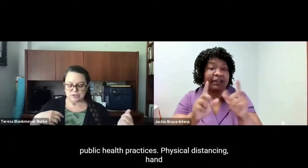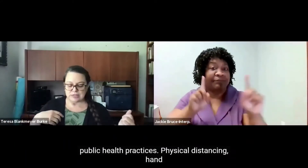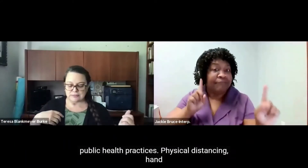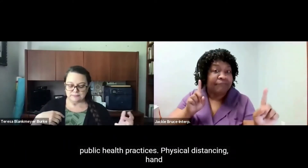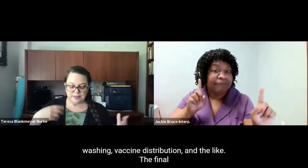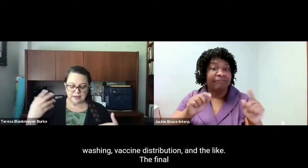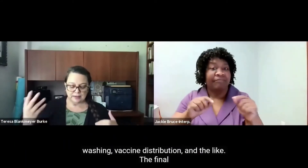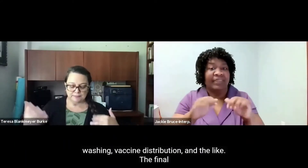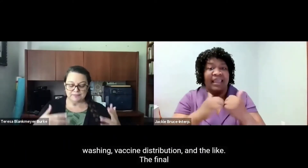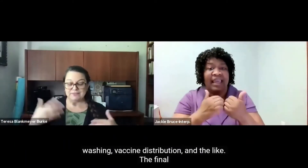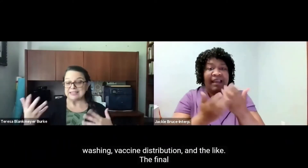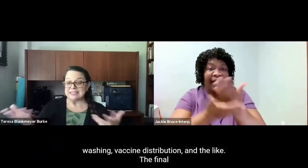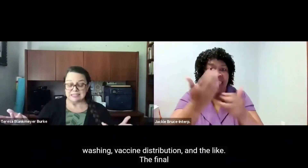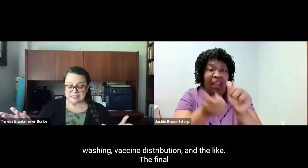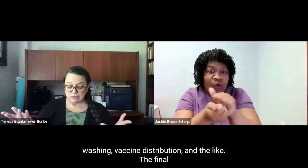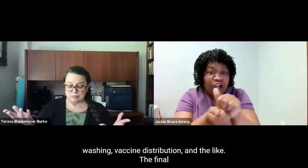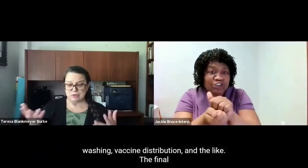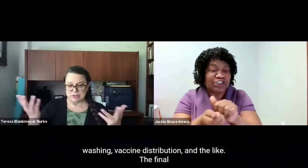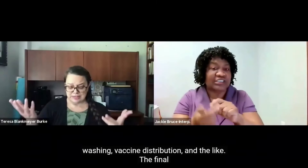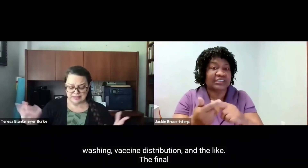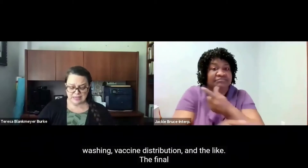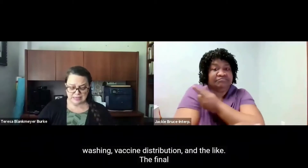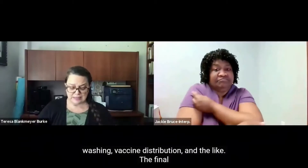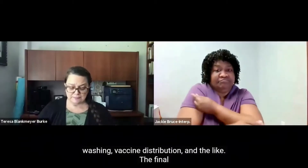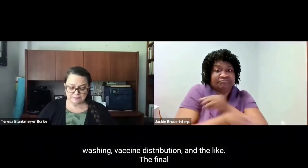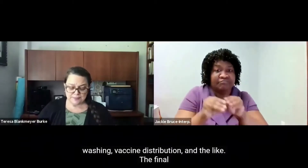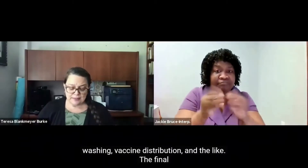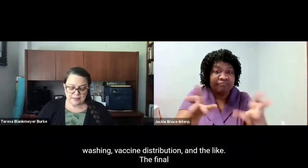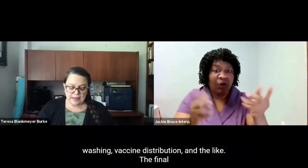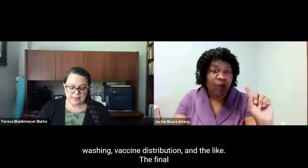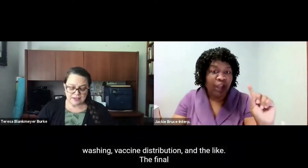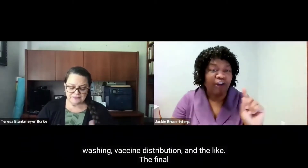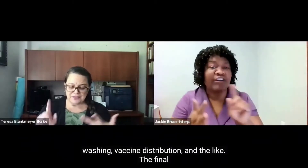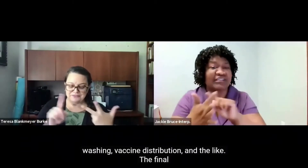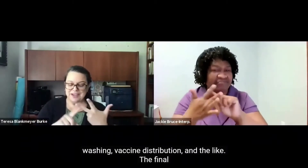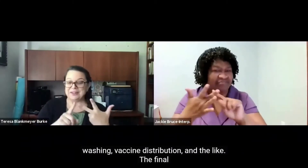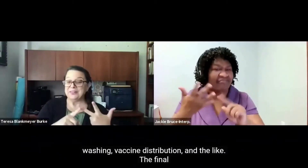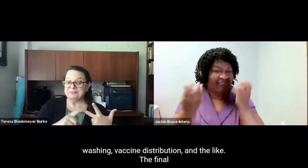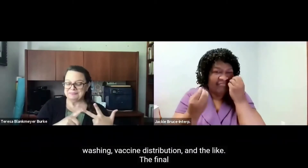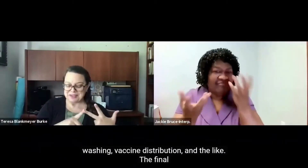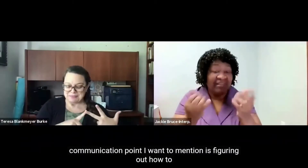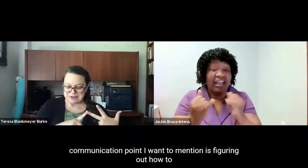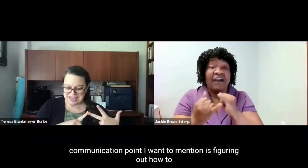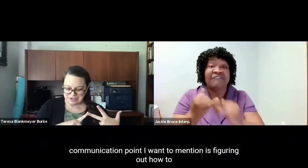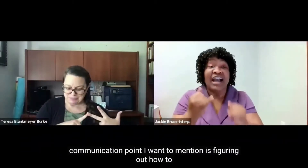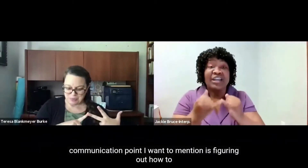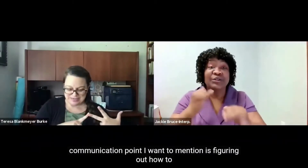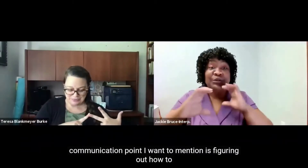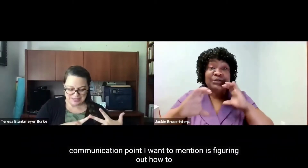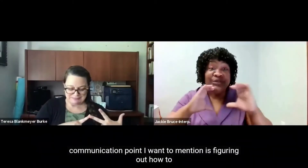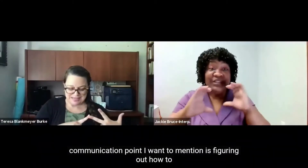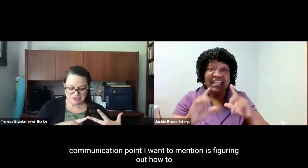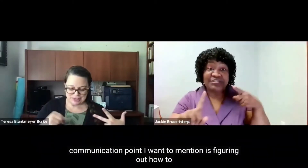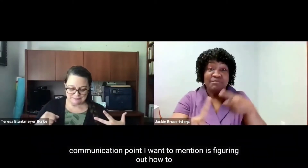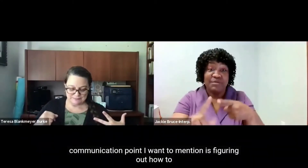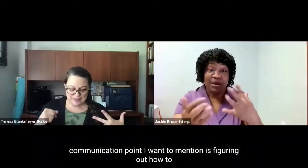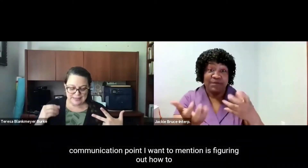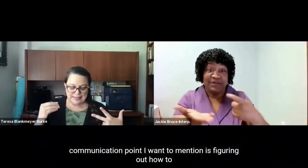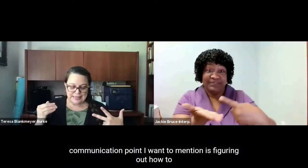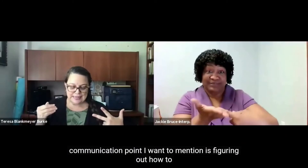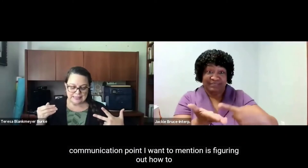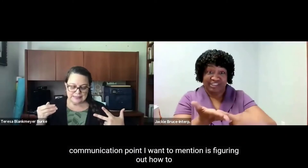hand washing, vaccine distribution, and the like. And the final communication point I want to